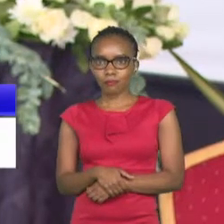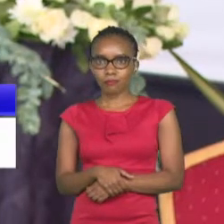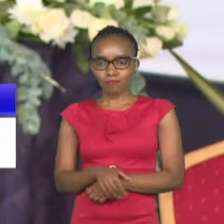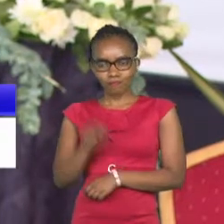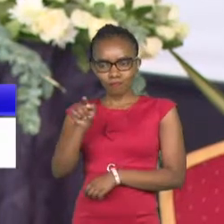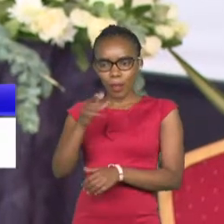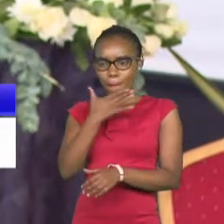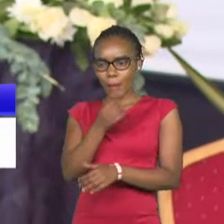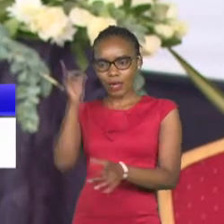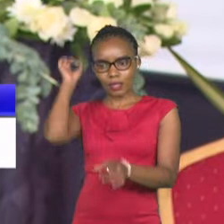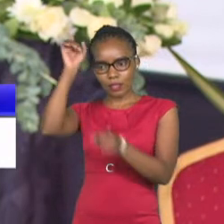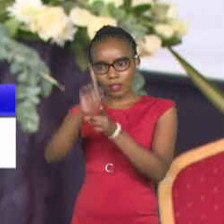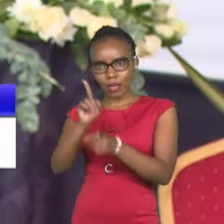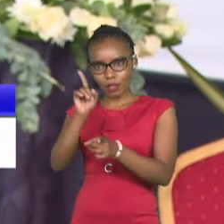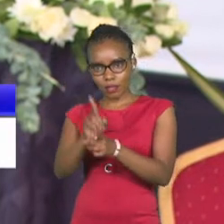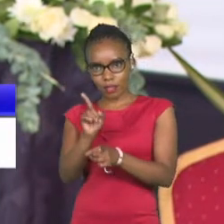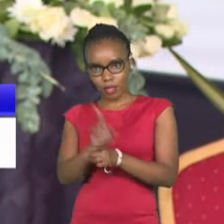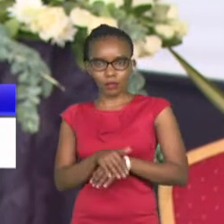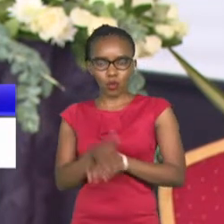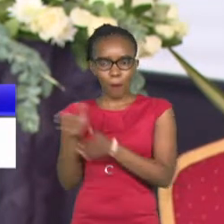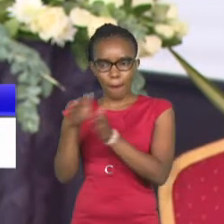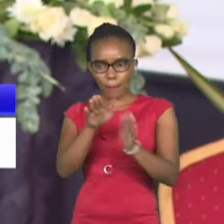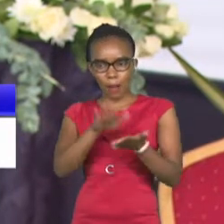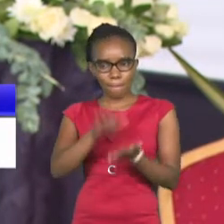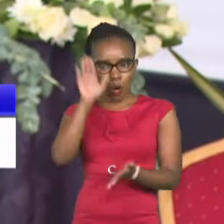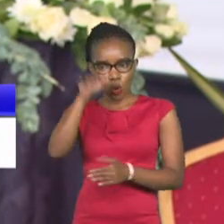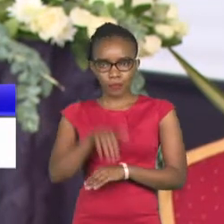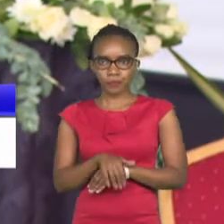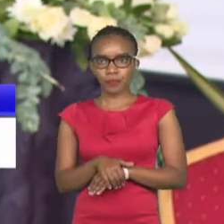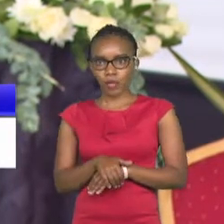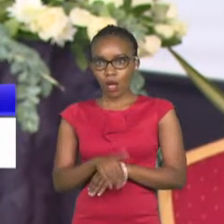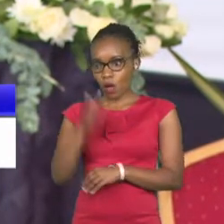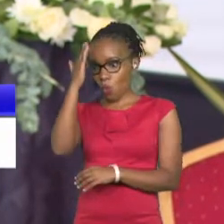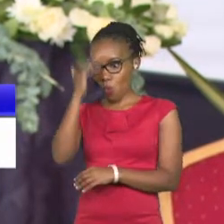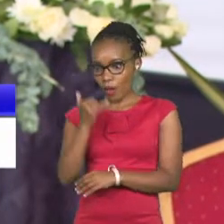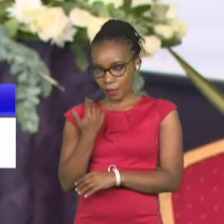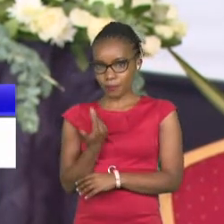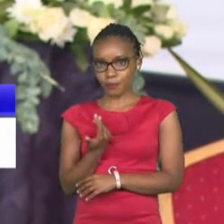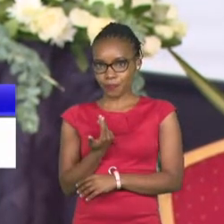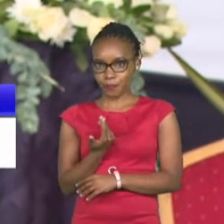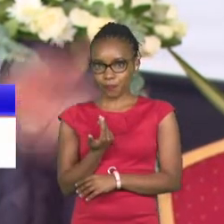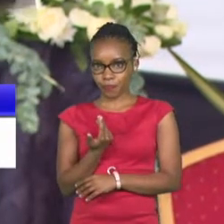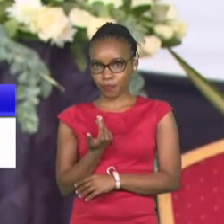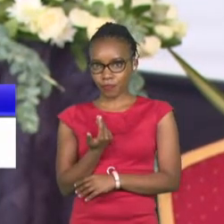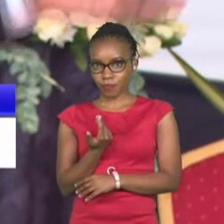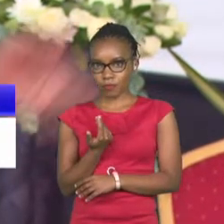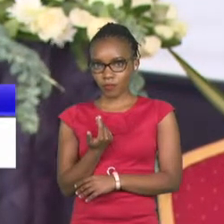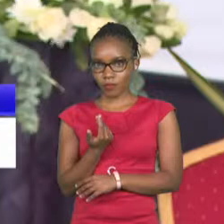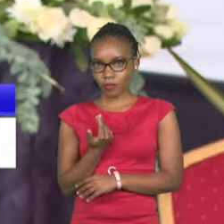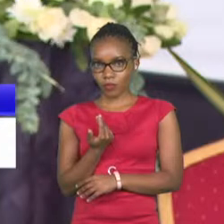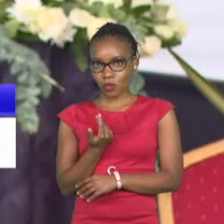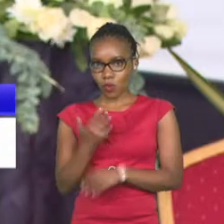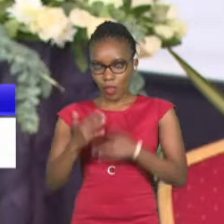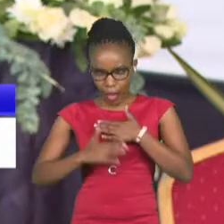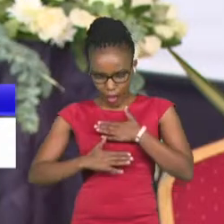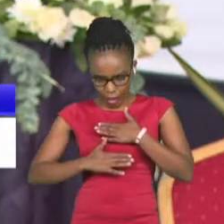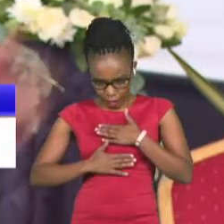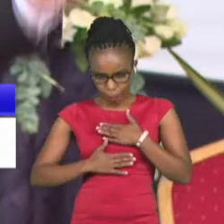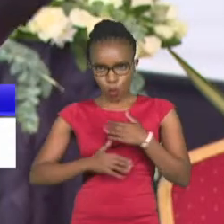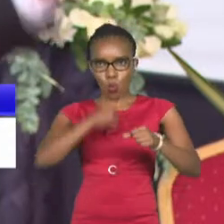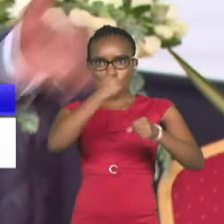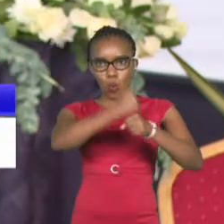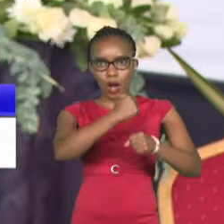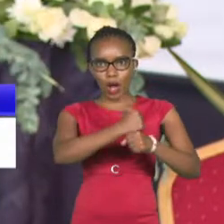he decided to create more. And that is why, with a humble posho mill,